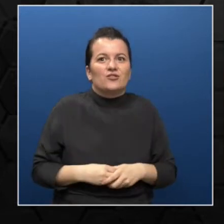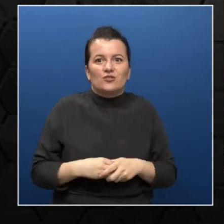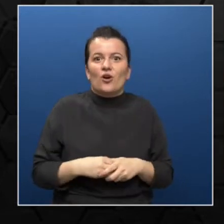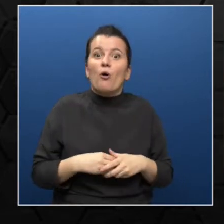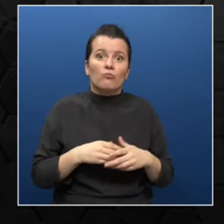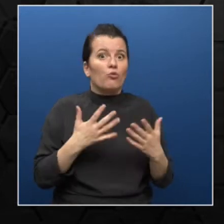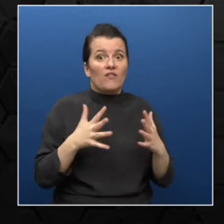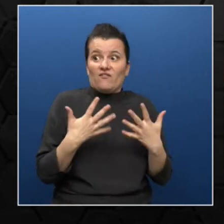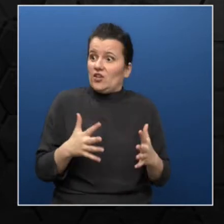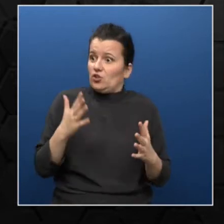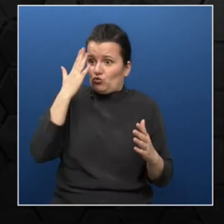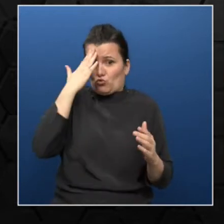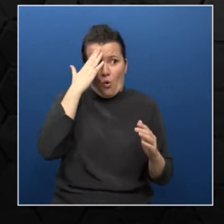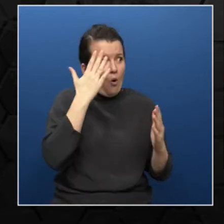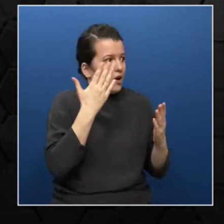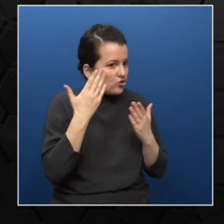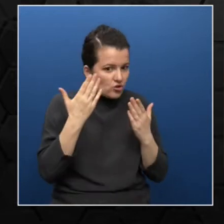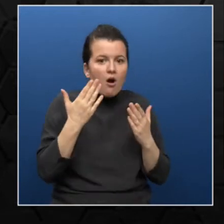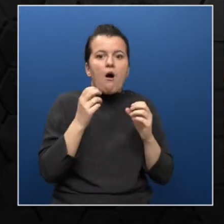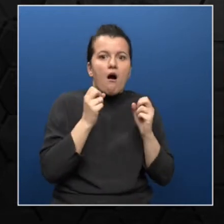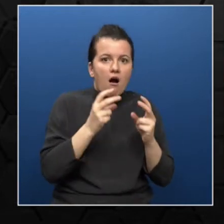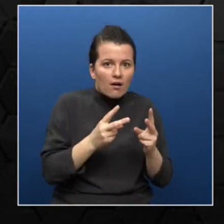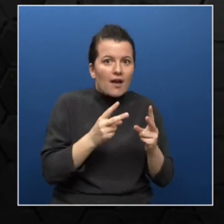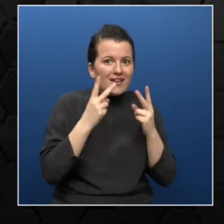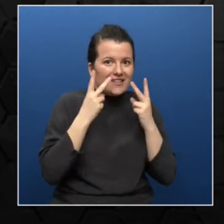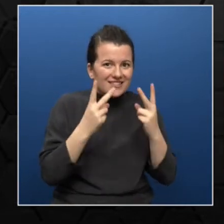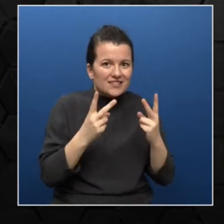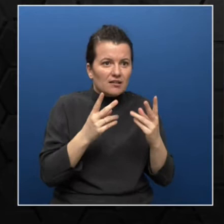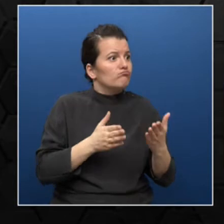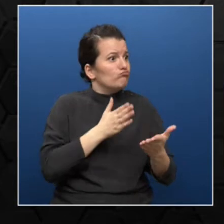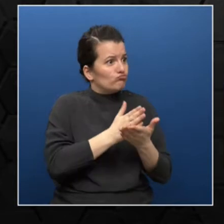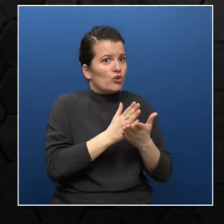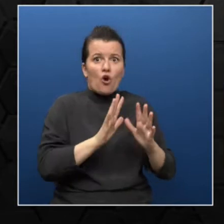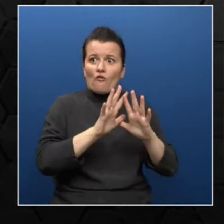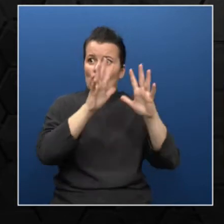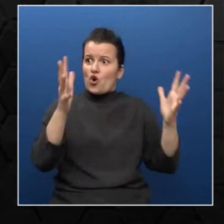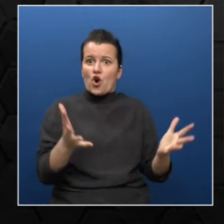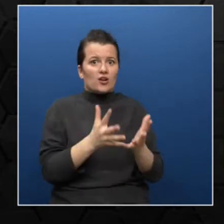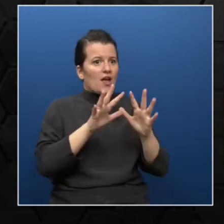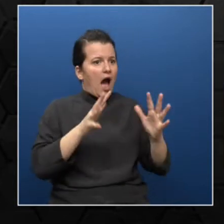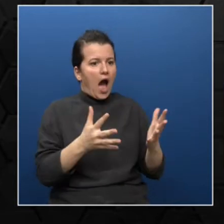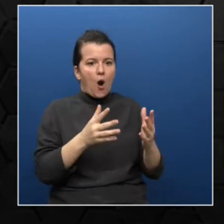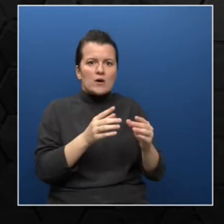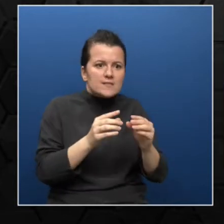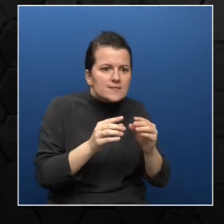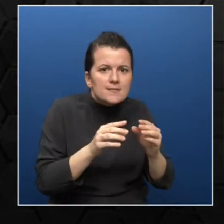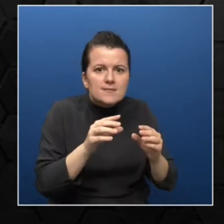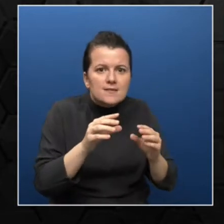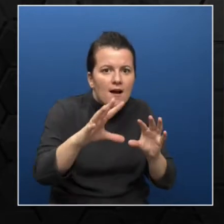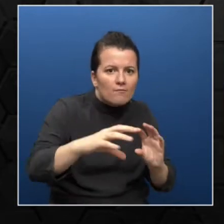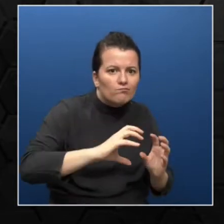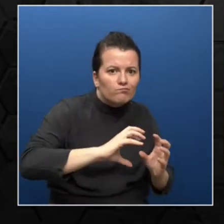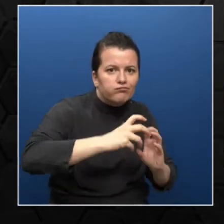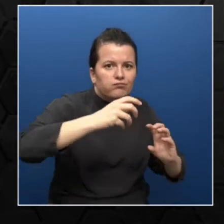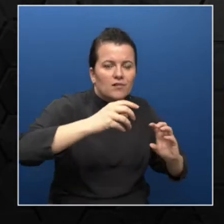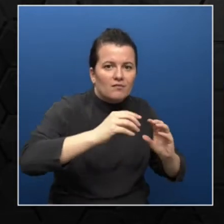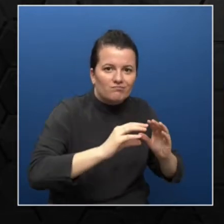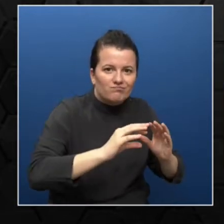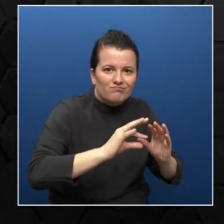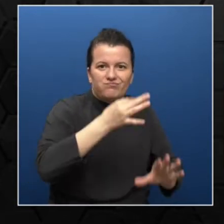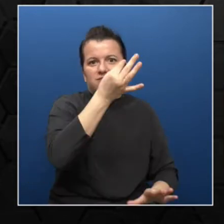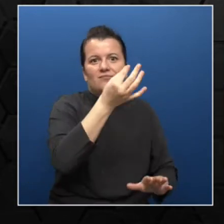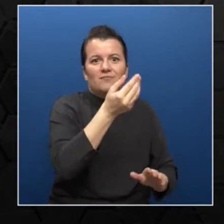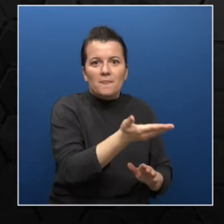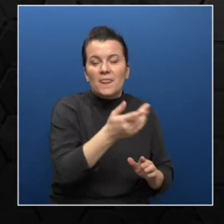knowledge in order to apply to real world applications, whereas scientists or rather scientists, are the ones to